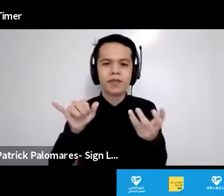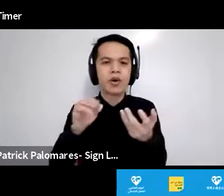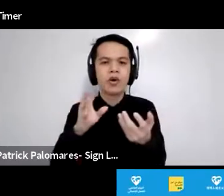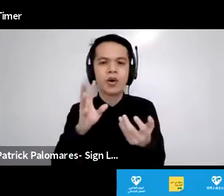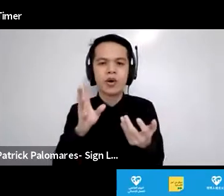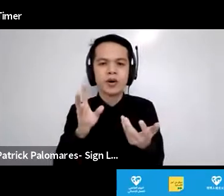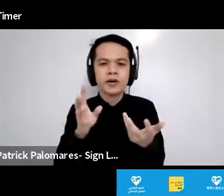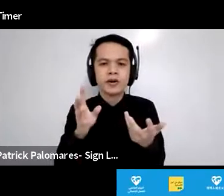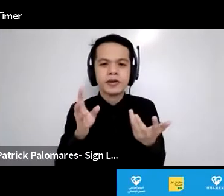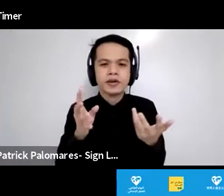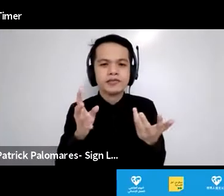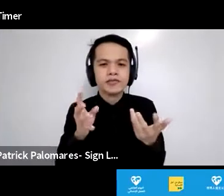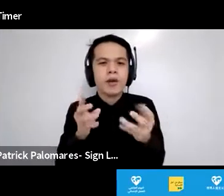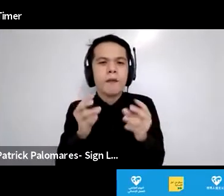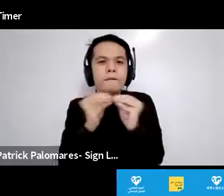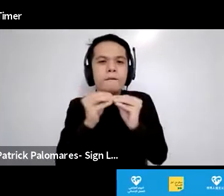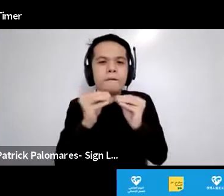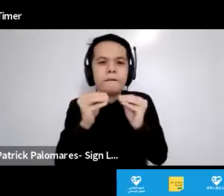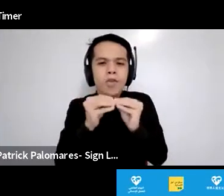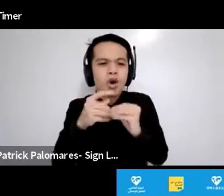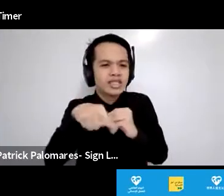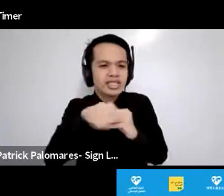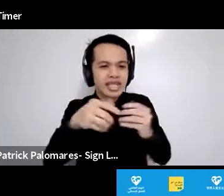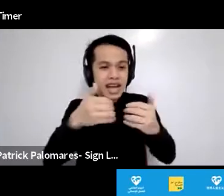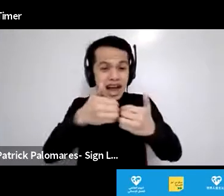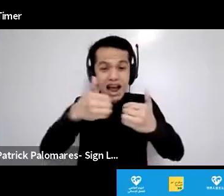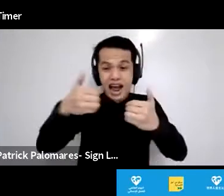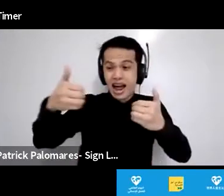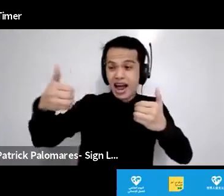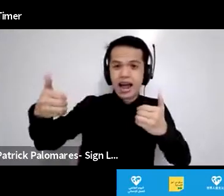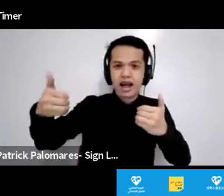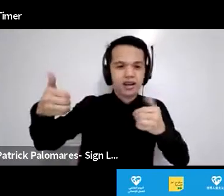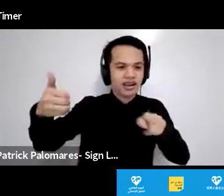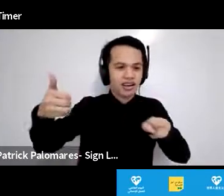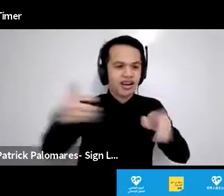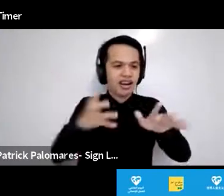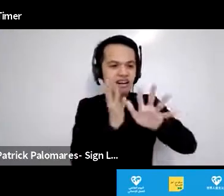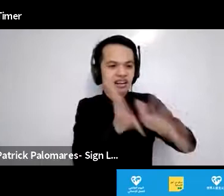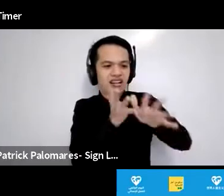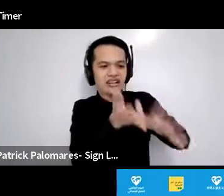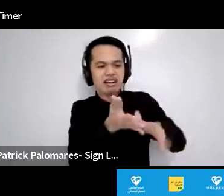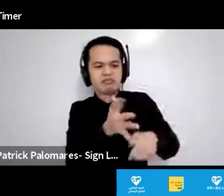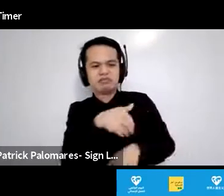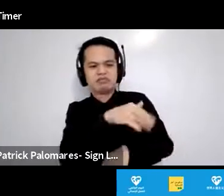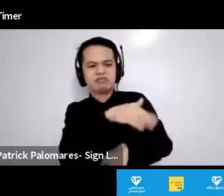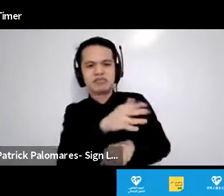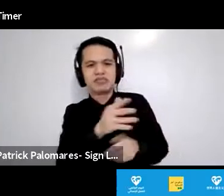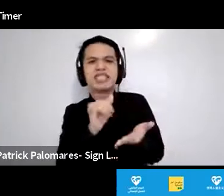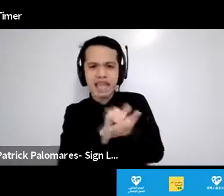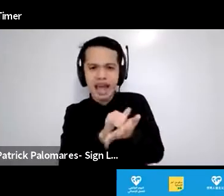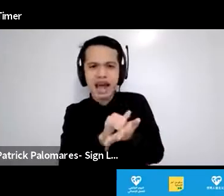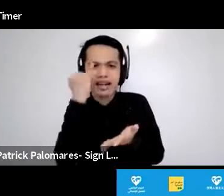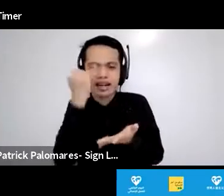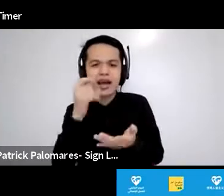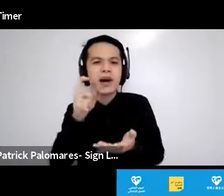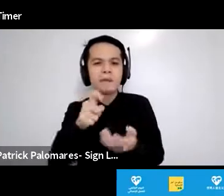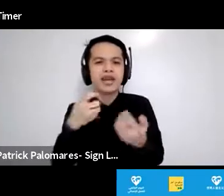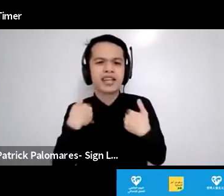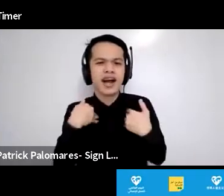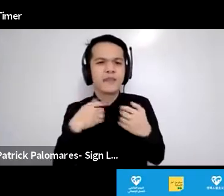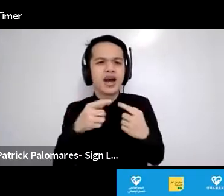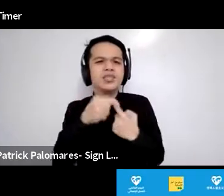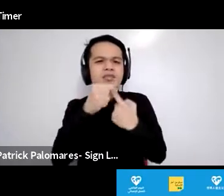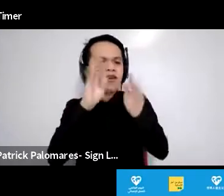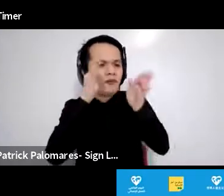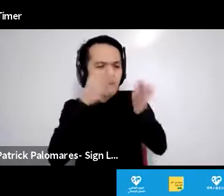more economically marginalized are always left behind. And there needs to be a special focus,